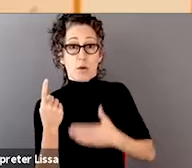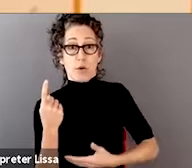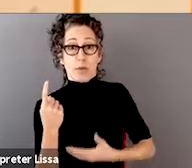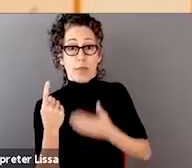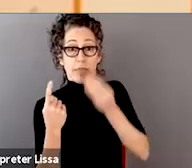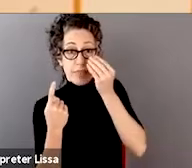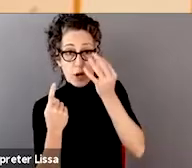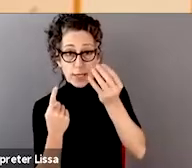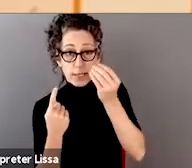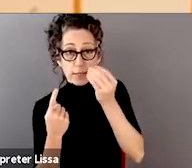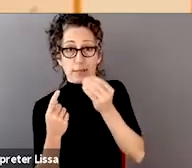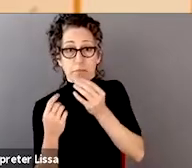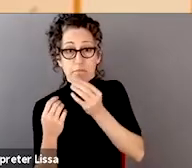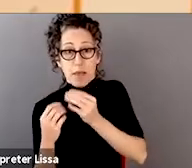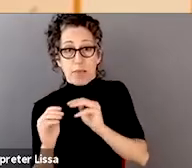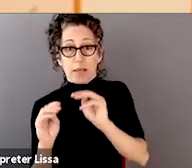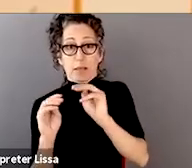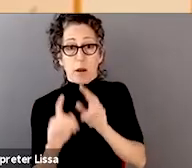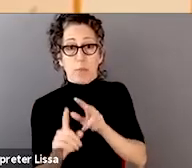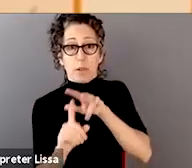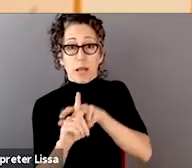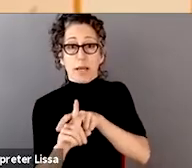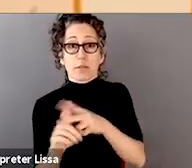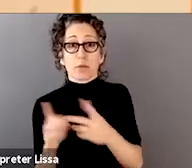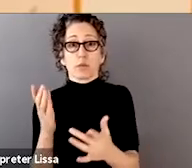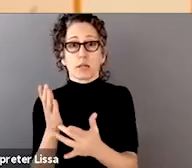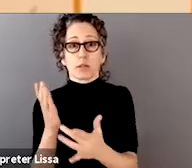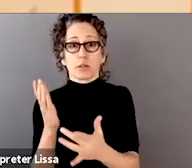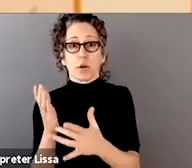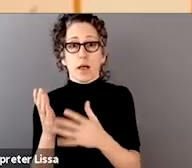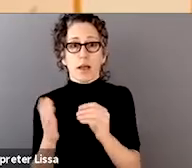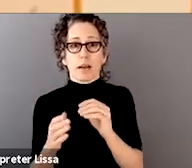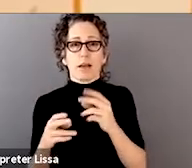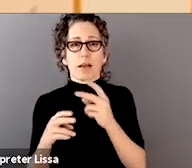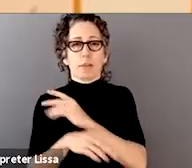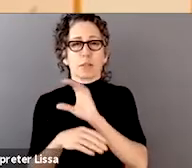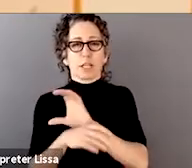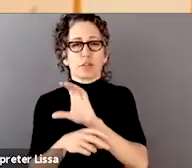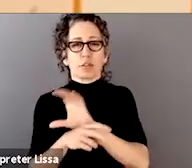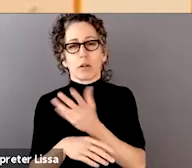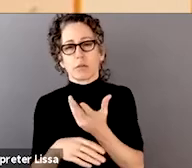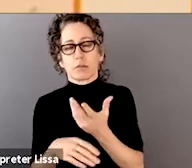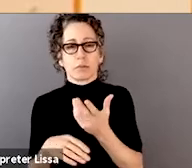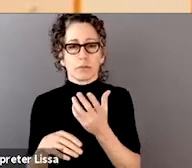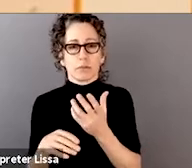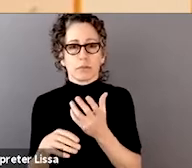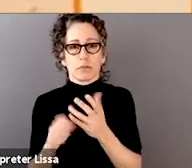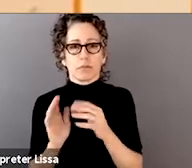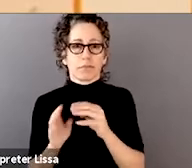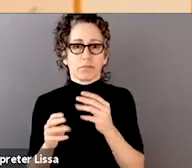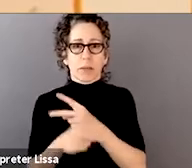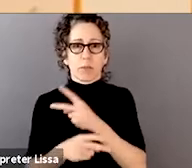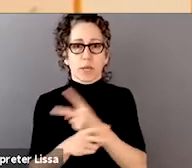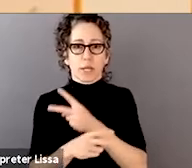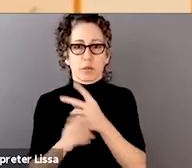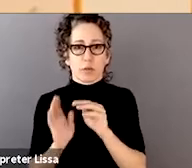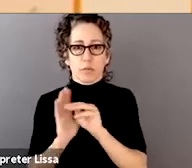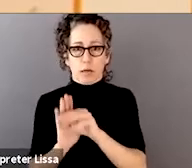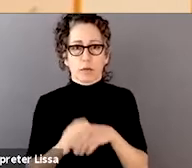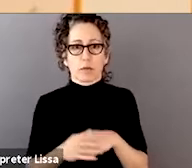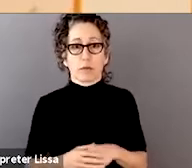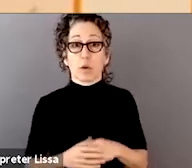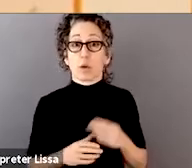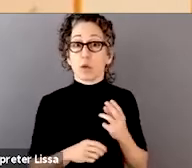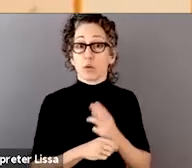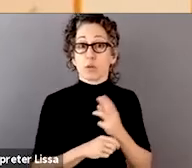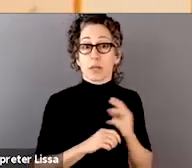and applying them to technical and computational objects. And then the other is sort of the inverse of that. So using computational